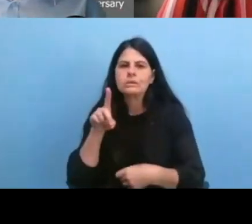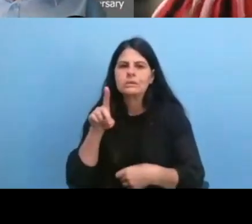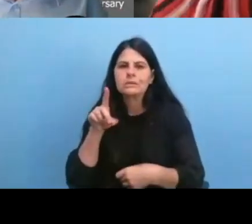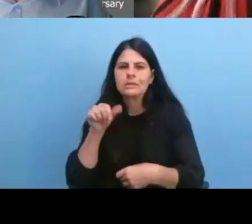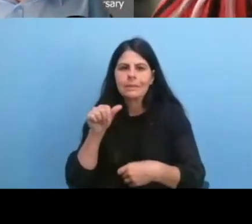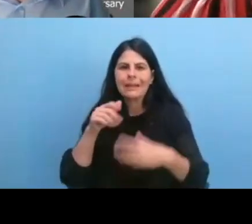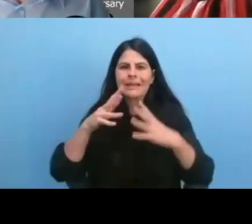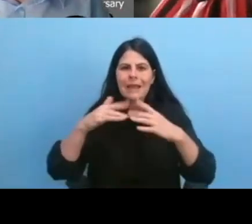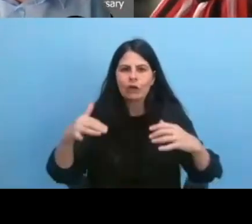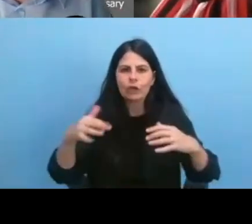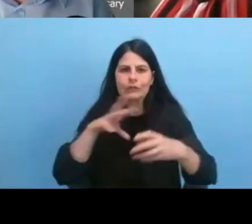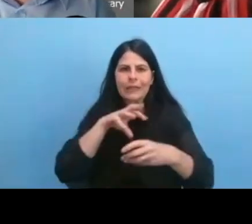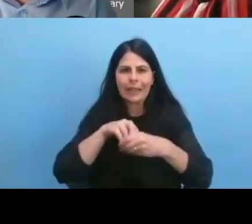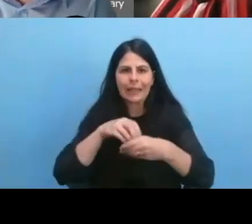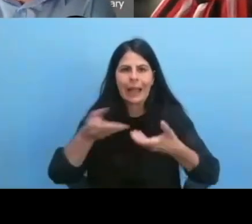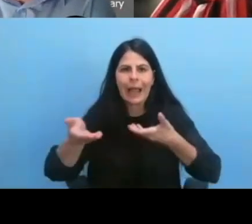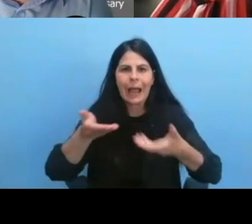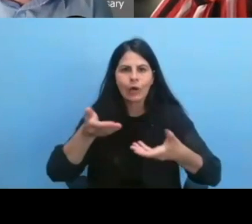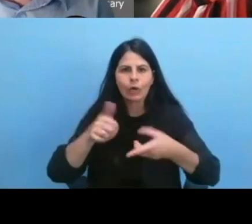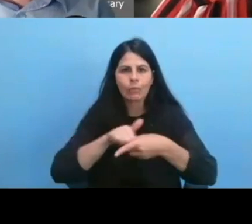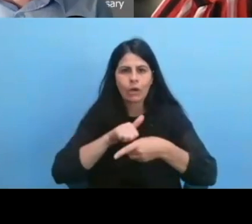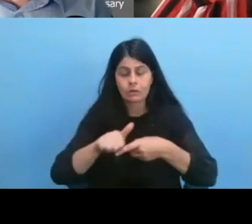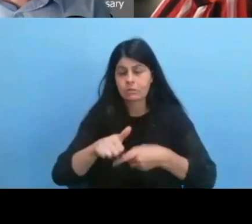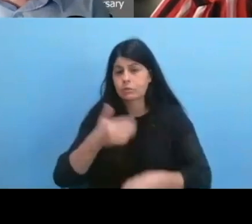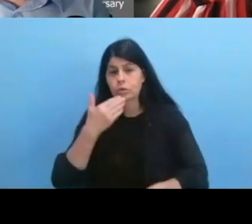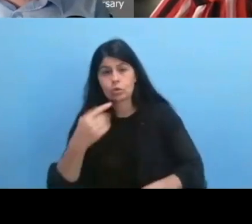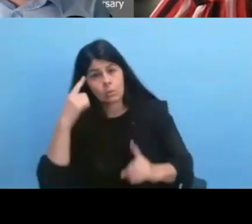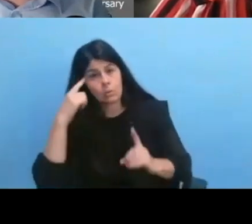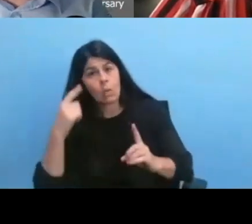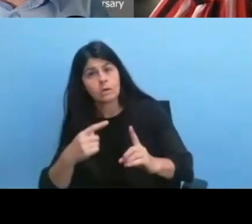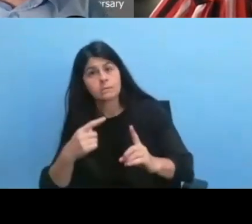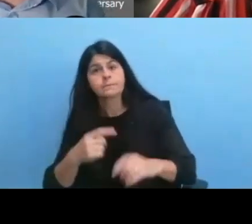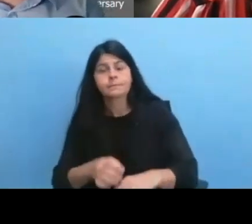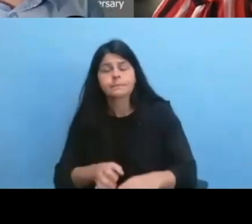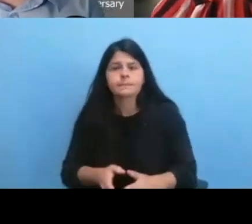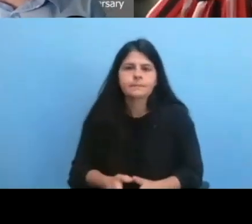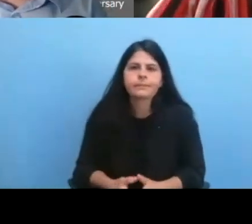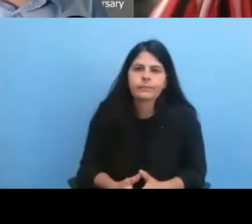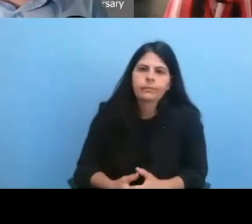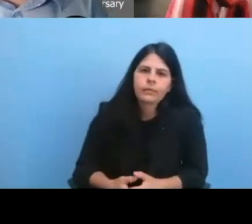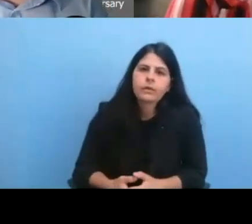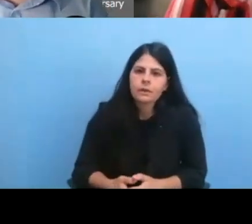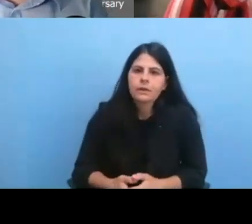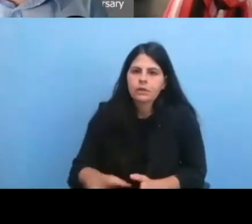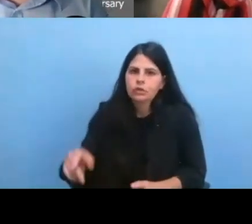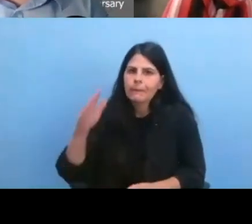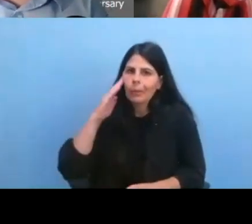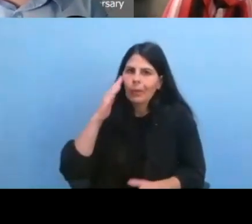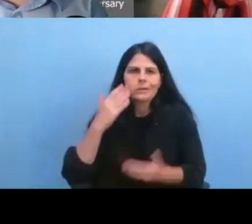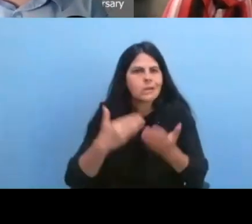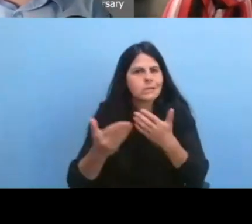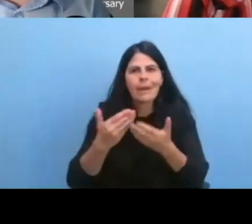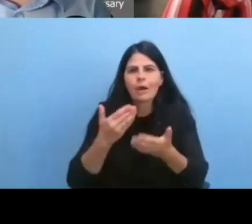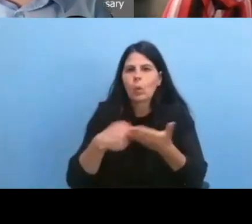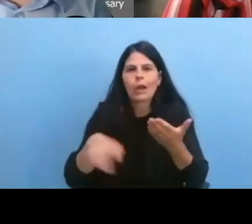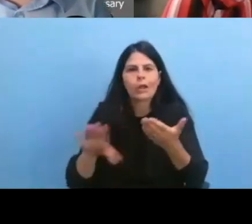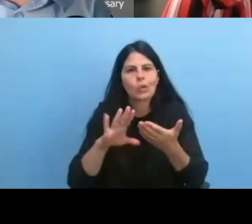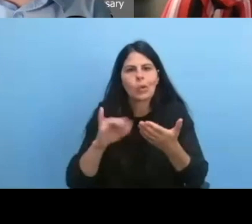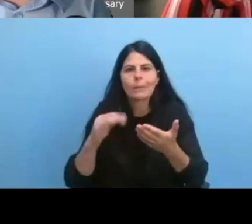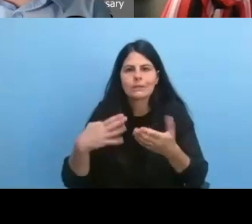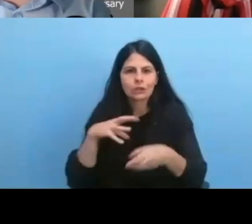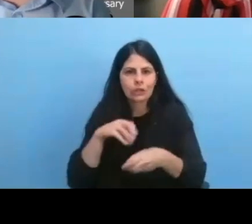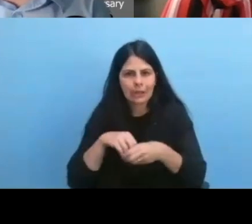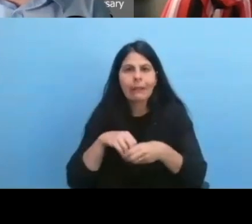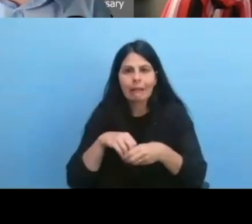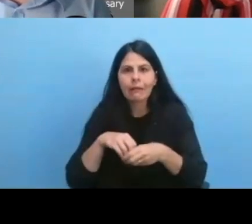Yeah, I think that's a great point, and definitely something to be aware of, you know, regardless of what your position within a company is. If you are sitting on a